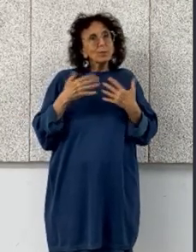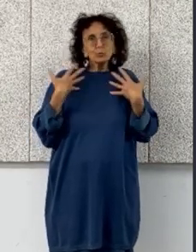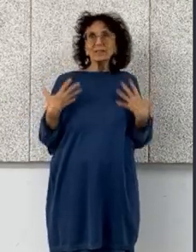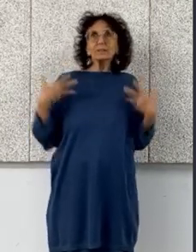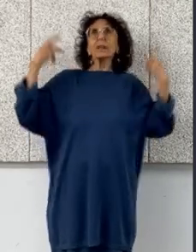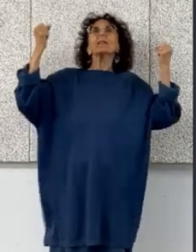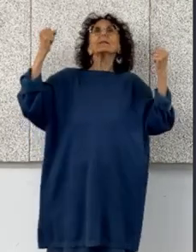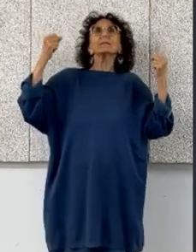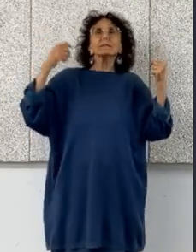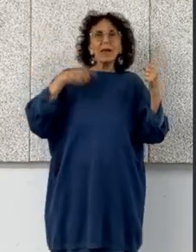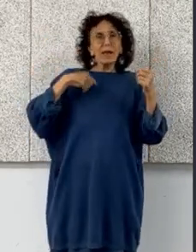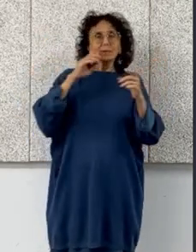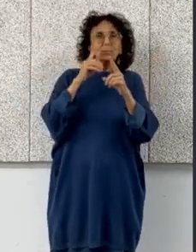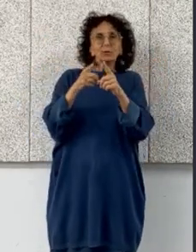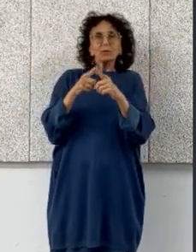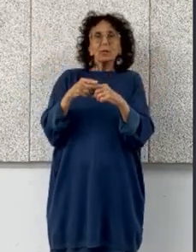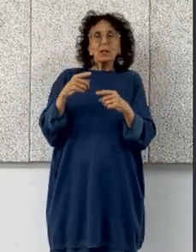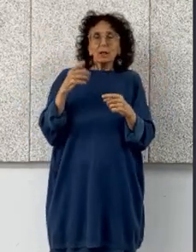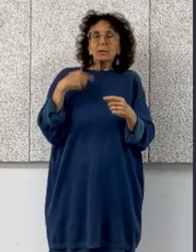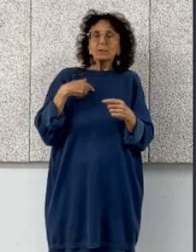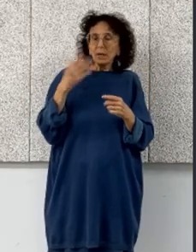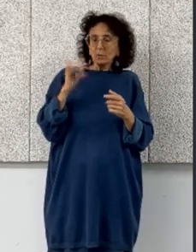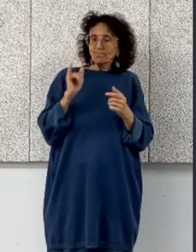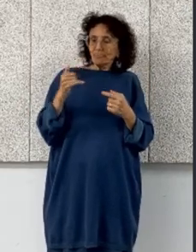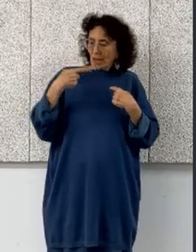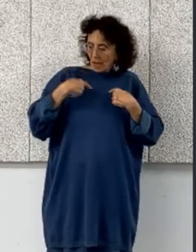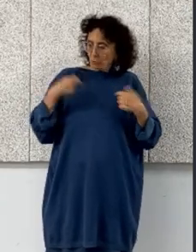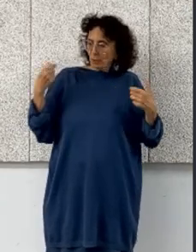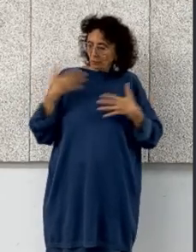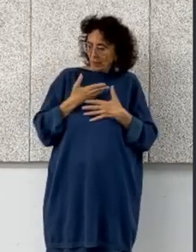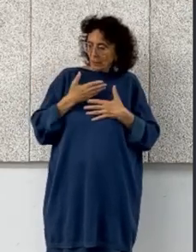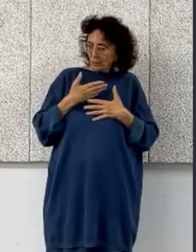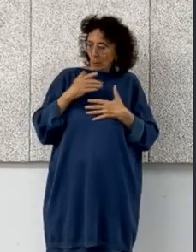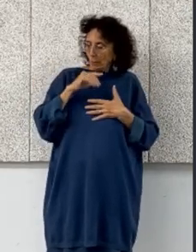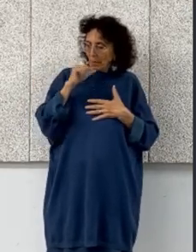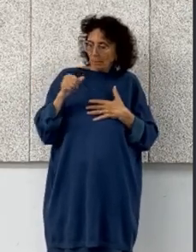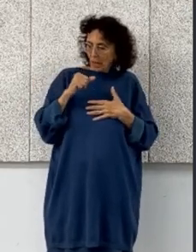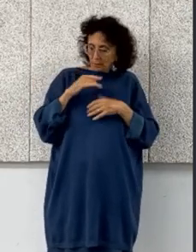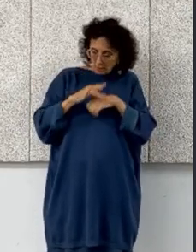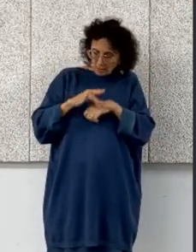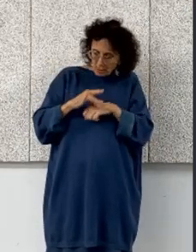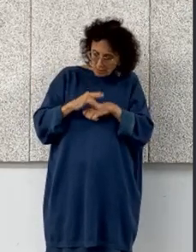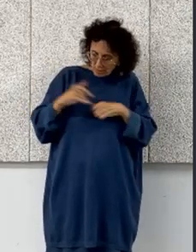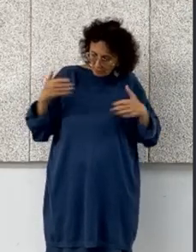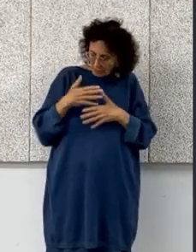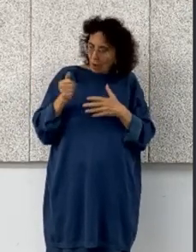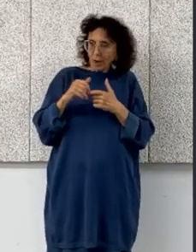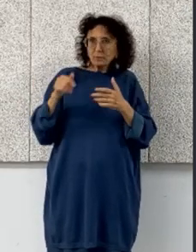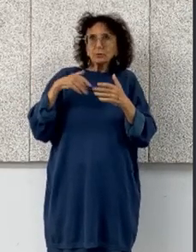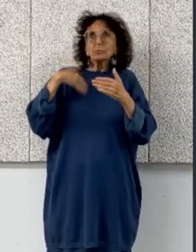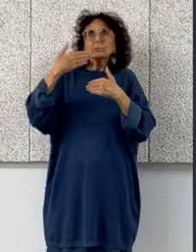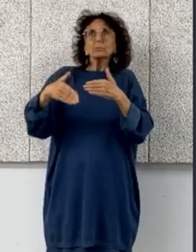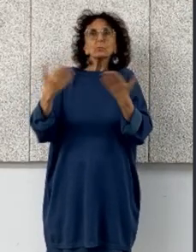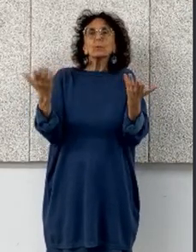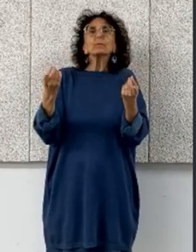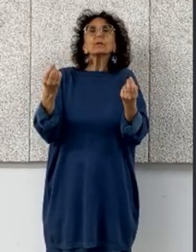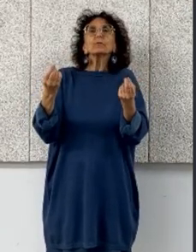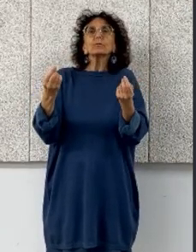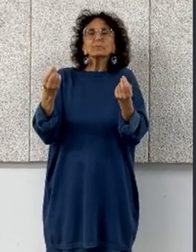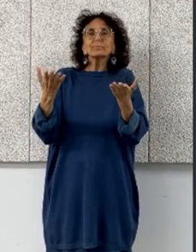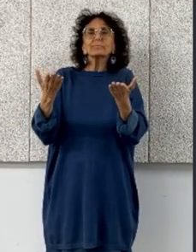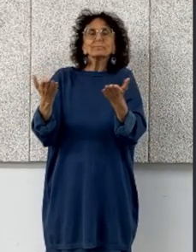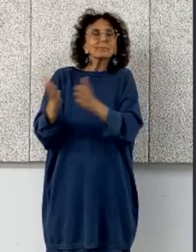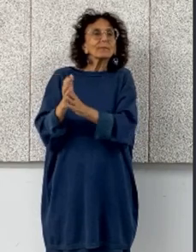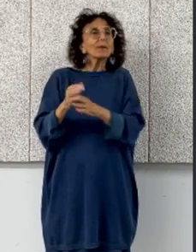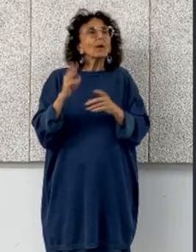yes, I can recognize that I'm afraid, and now what, right? Like, let me not spiral into that. And you also talked about